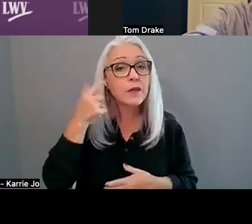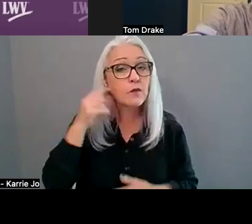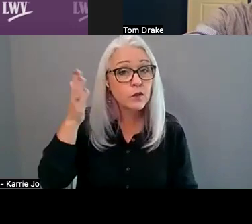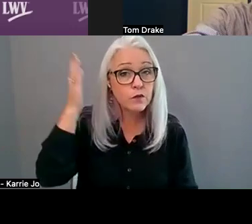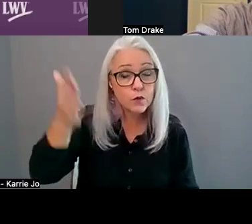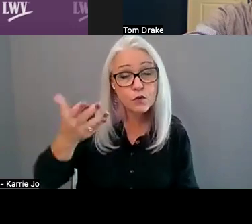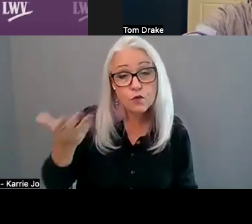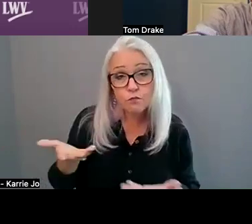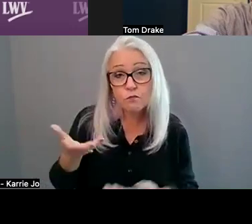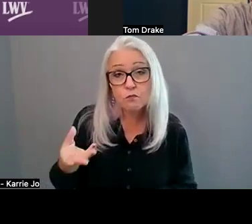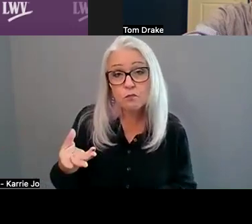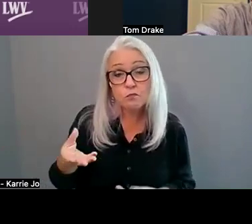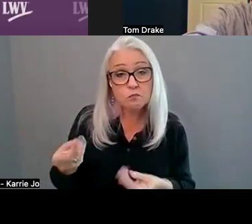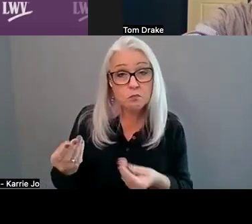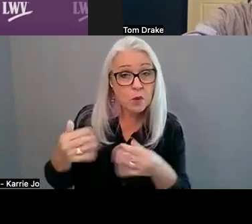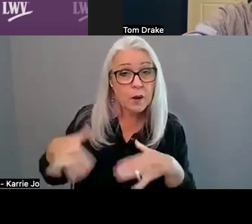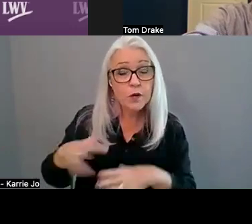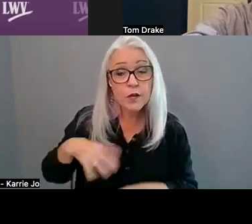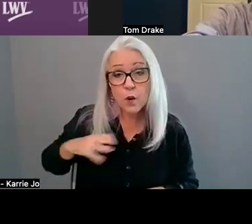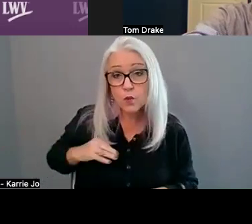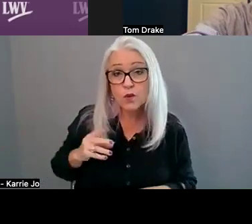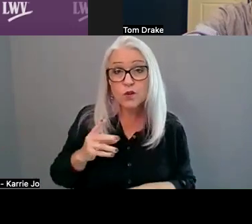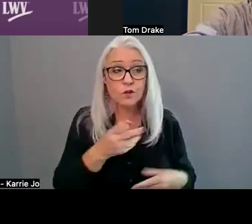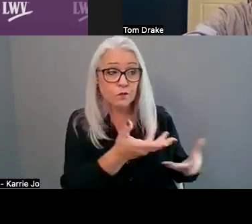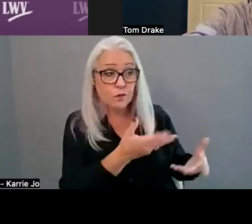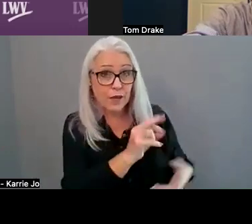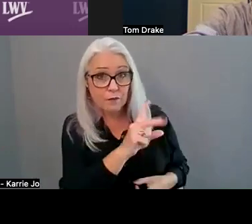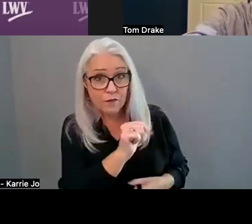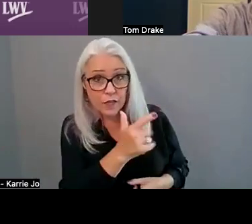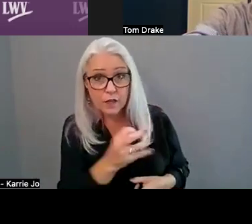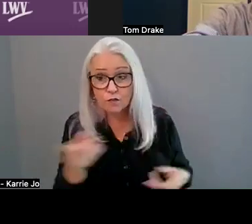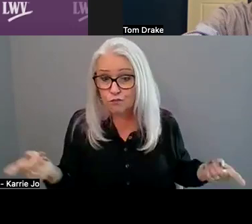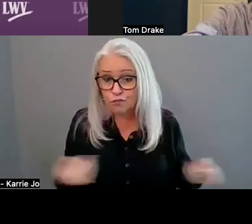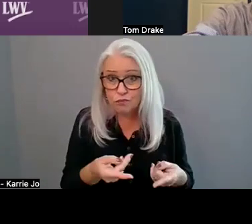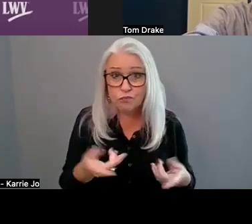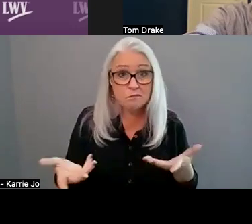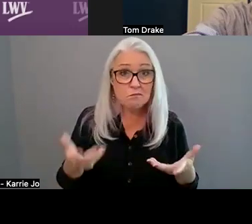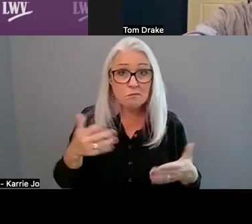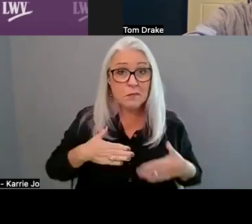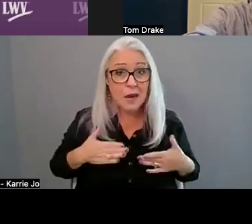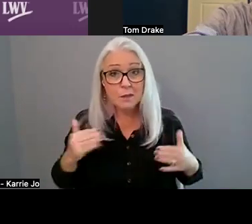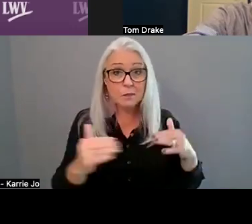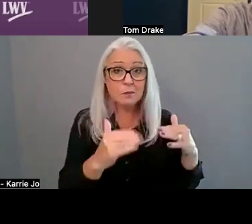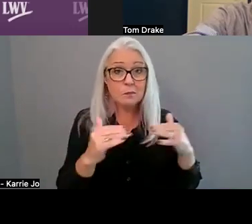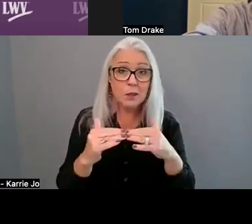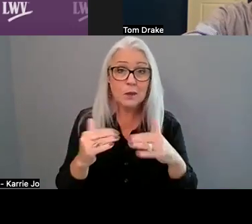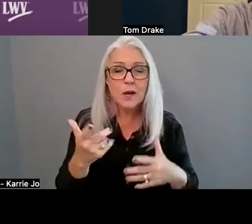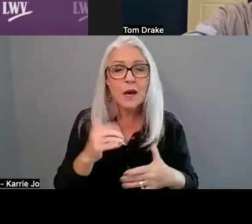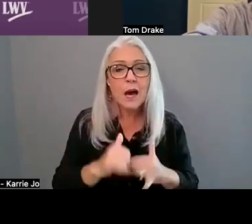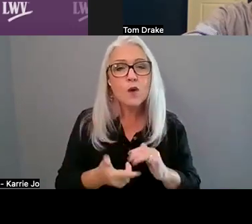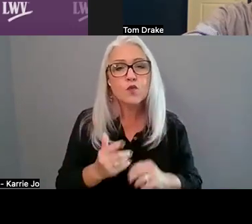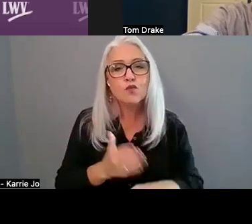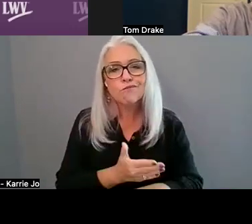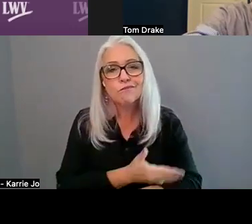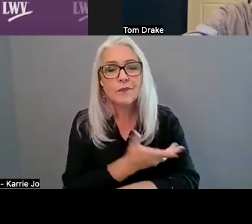owner who's in that area, and the village. And I think we can come to a happy median on how to restore that area and